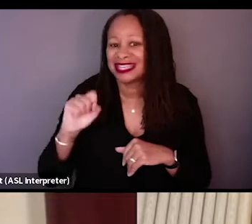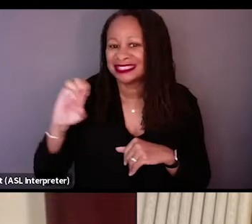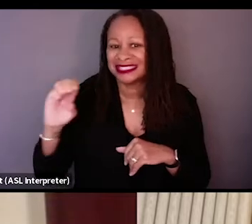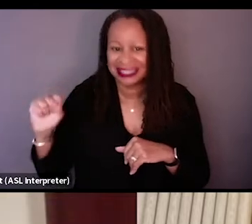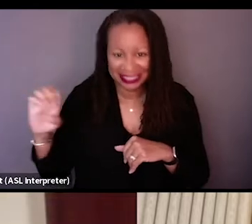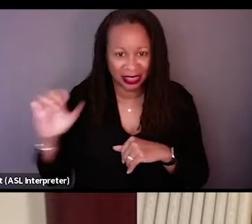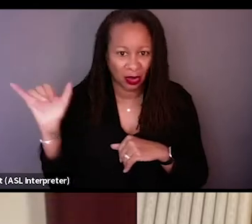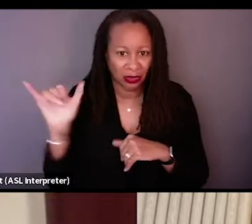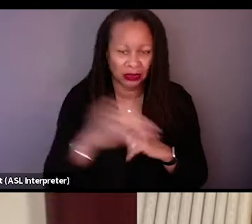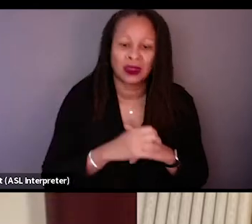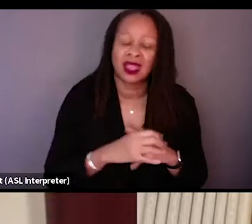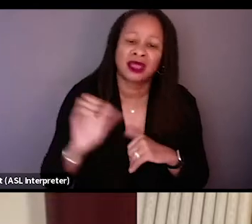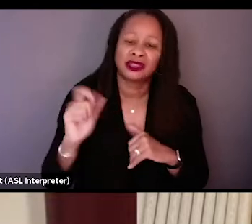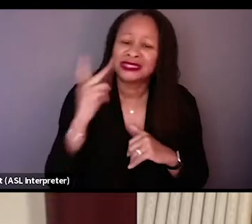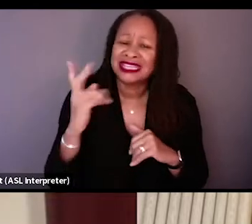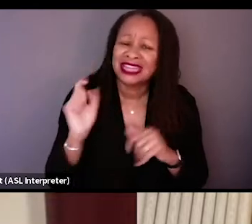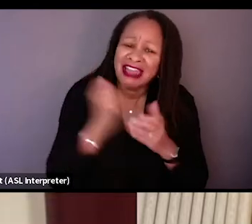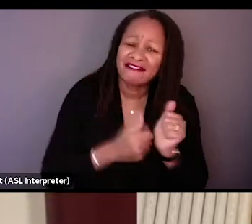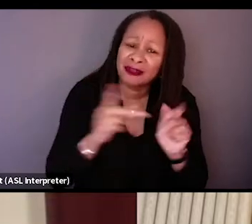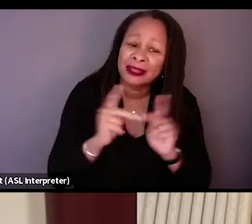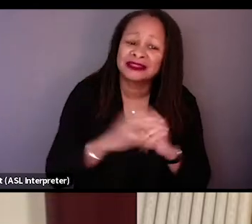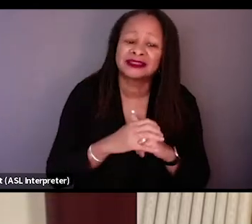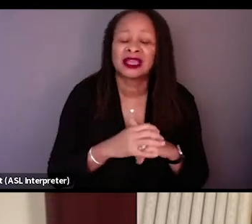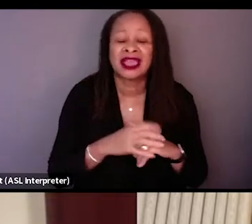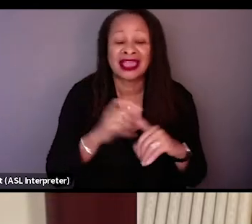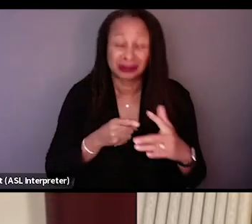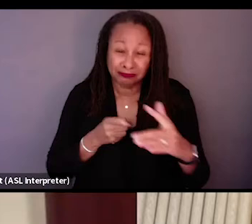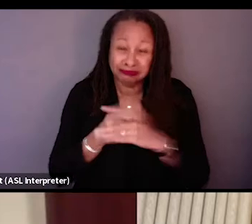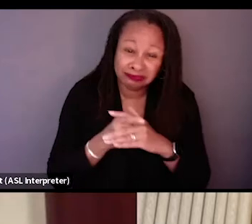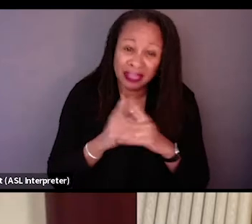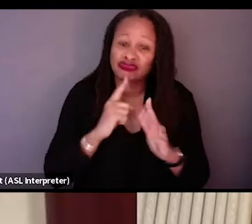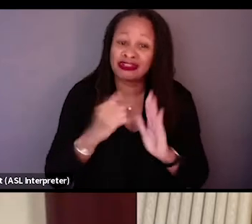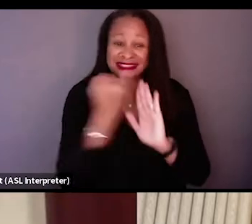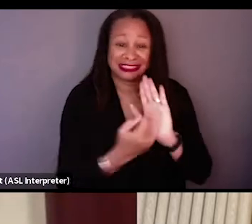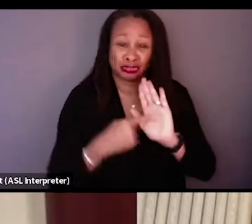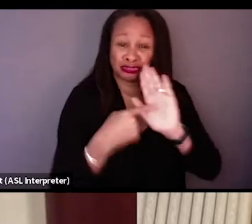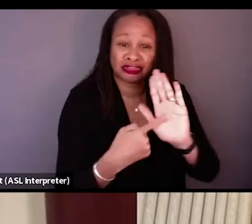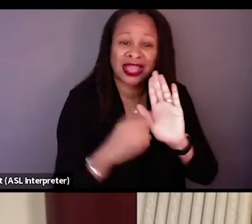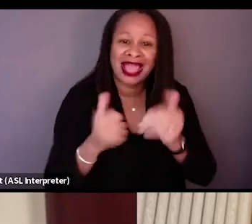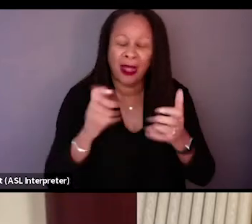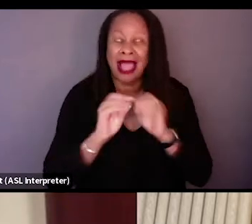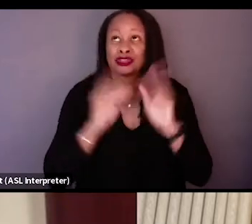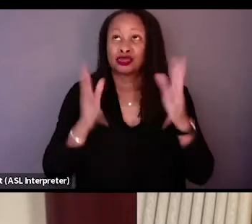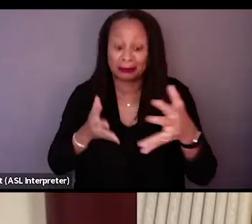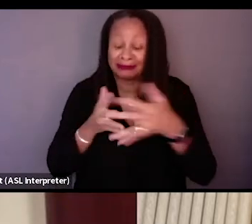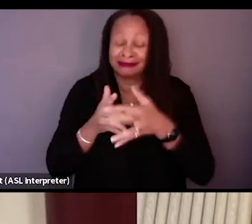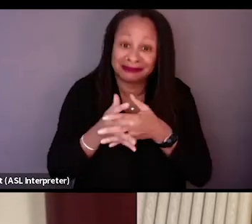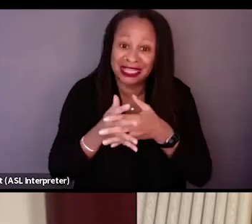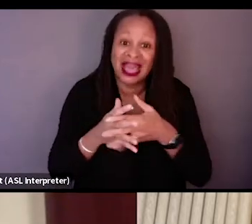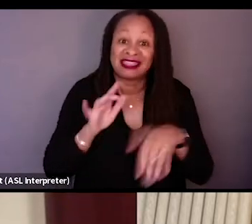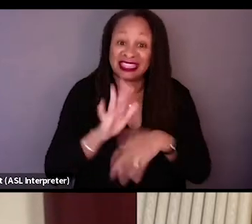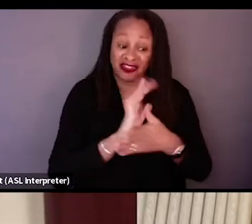mean, this represents an absolutely penetrating, or it illustrates how absolutely penetrating these films